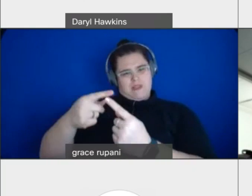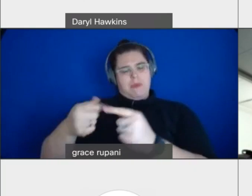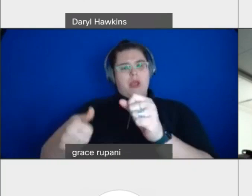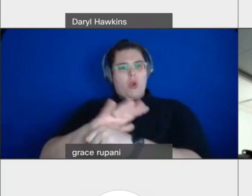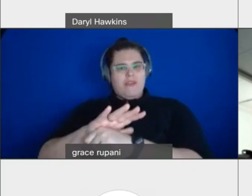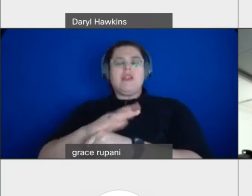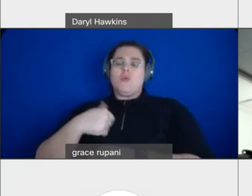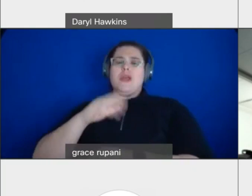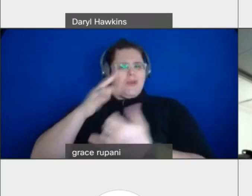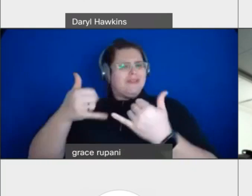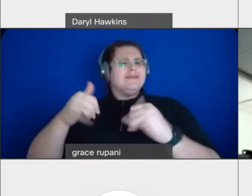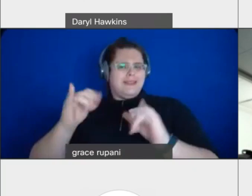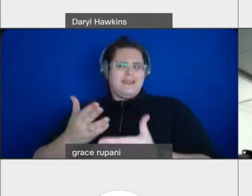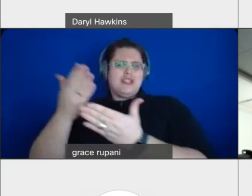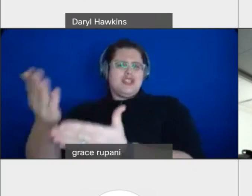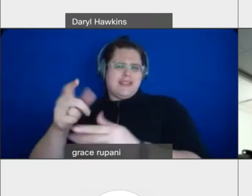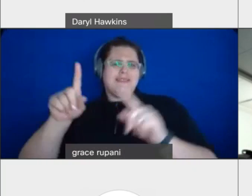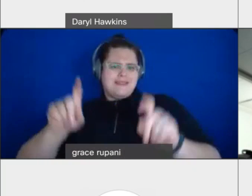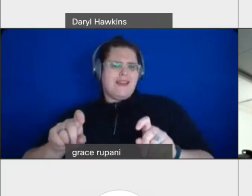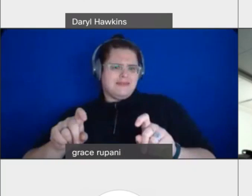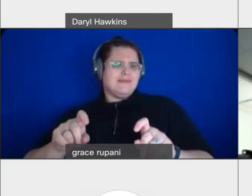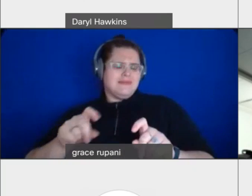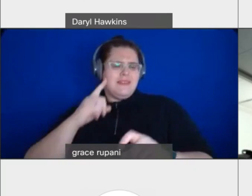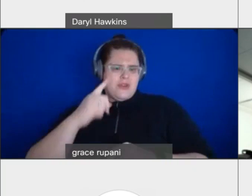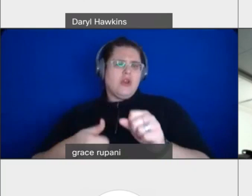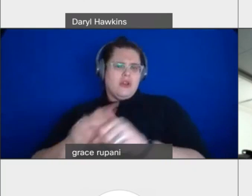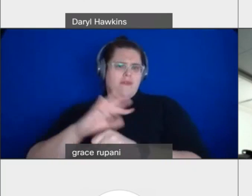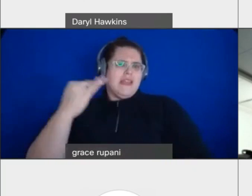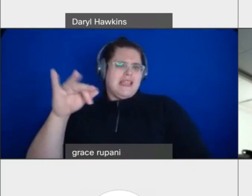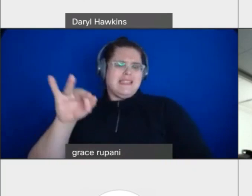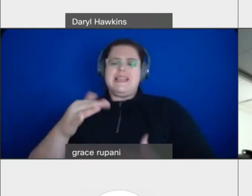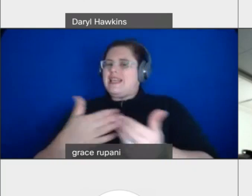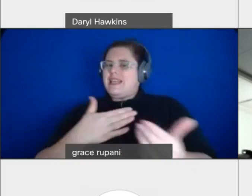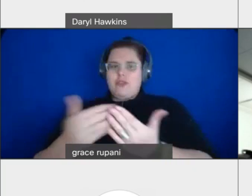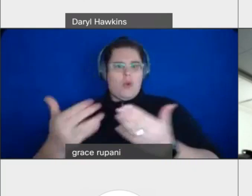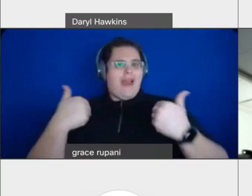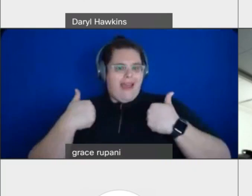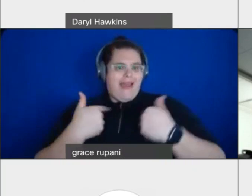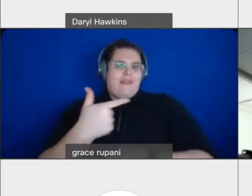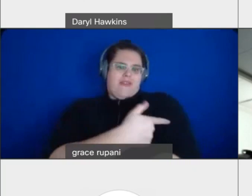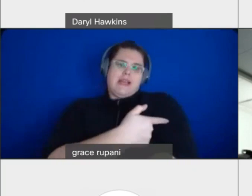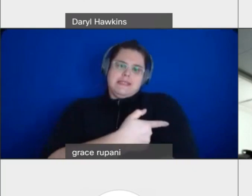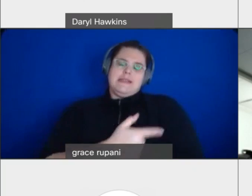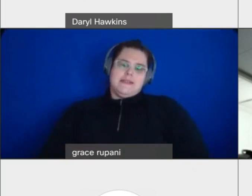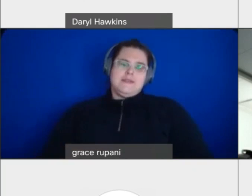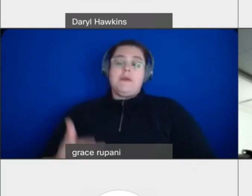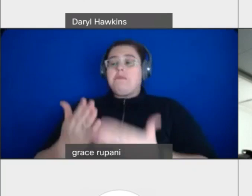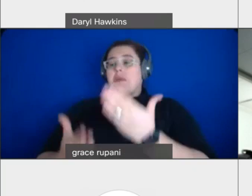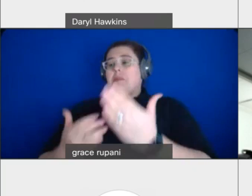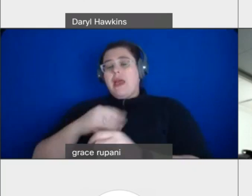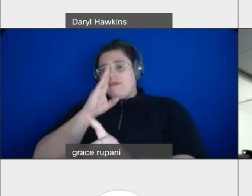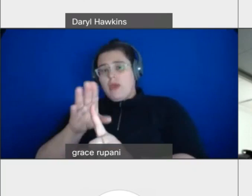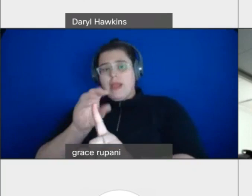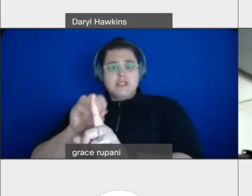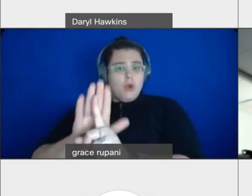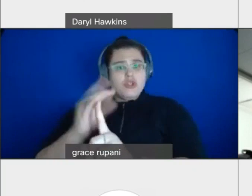reasons that we currently are asking people to get tested, including maybe a direct exposure to another individual that is positive